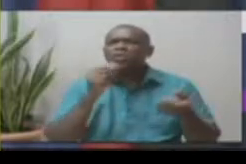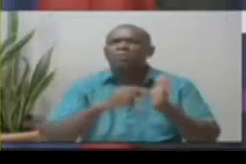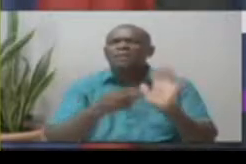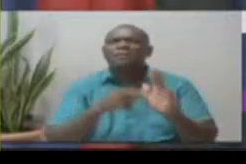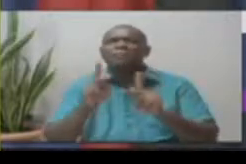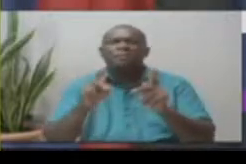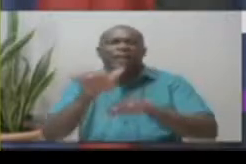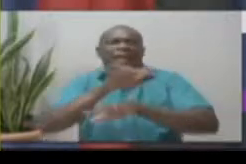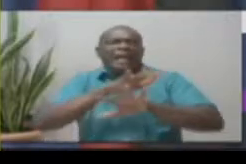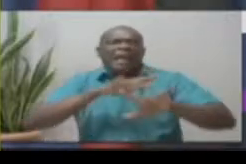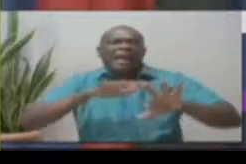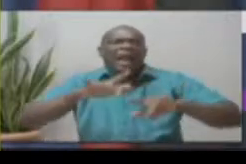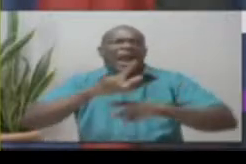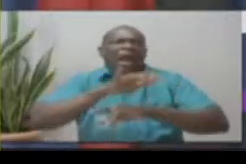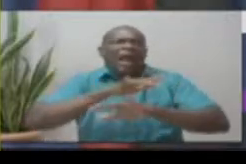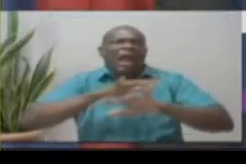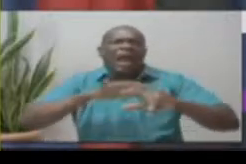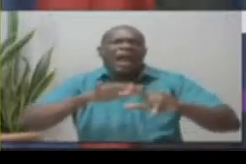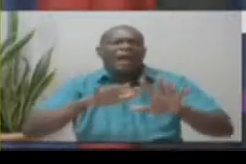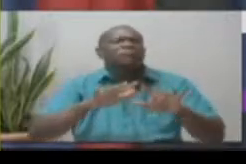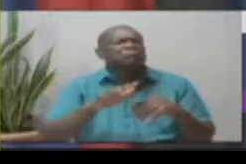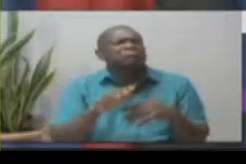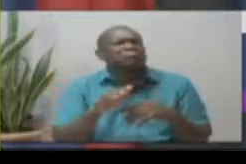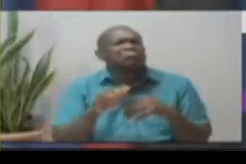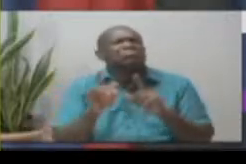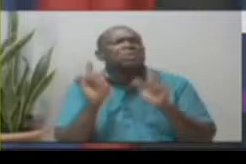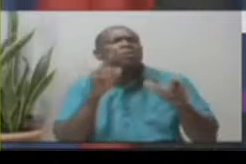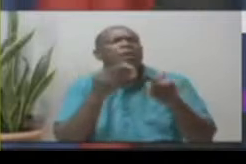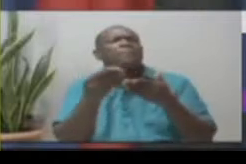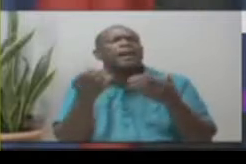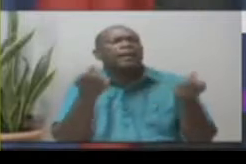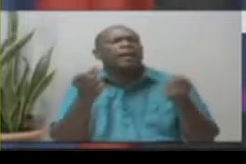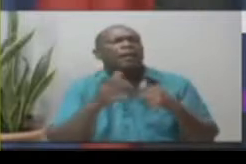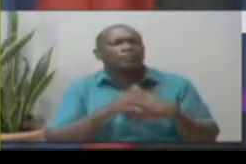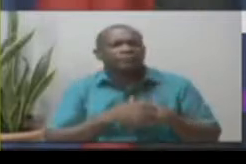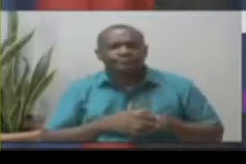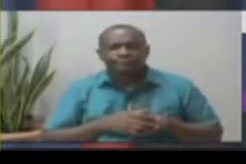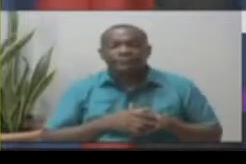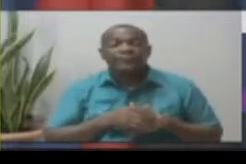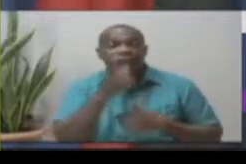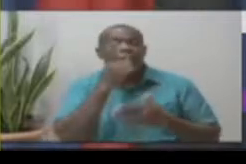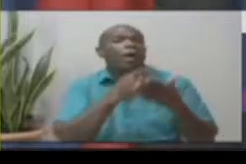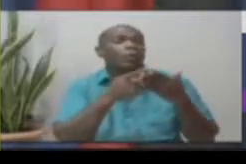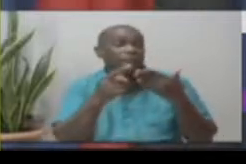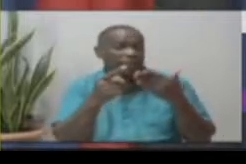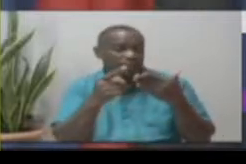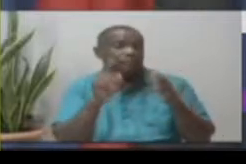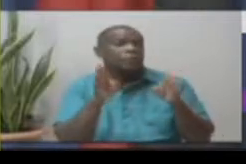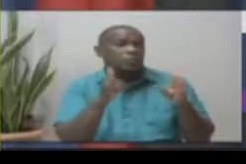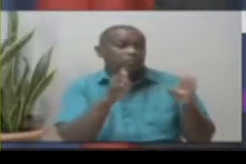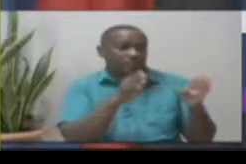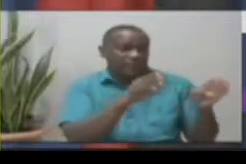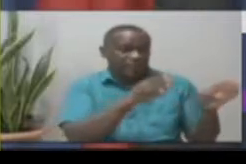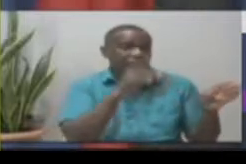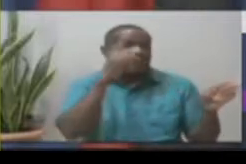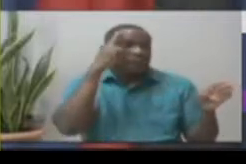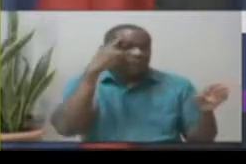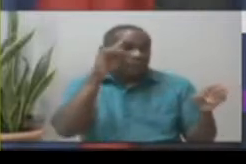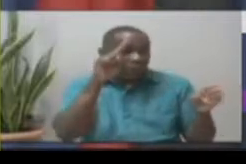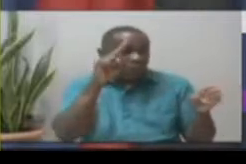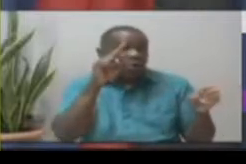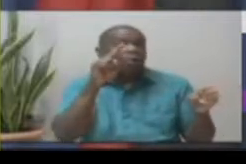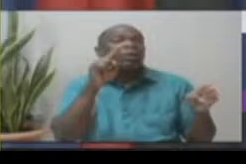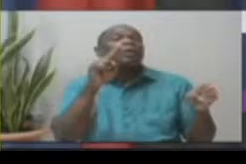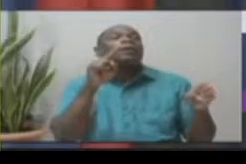add that to the list of things we can do. So we have a week to prepare for major reopening